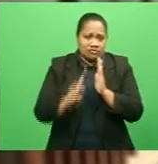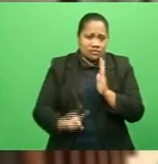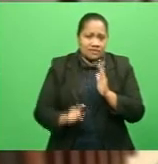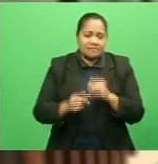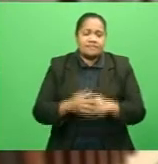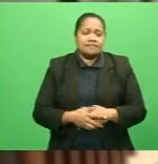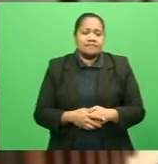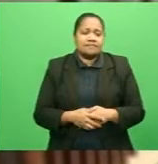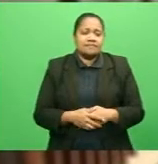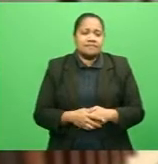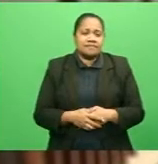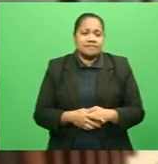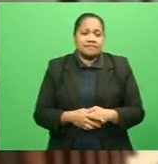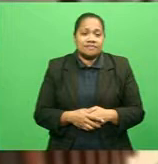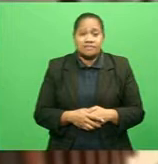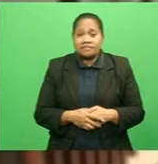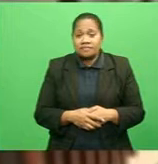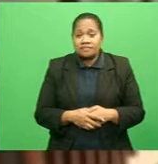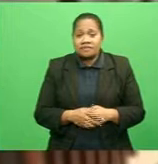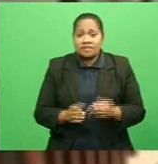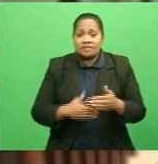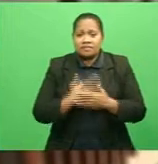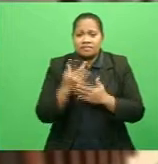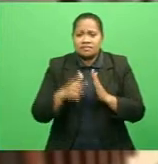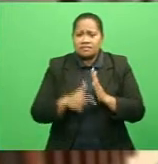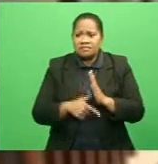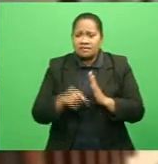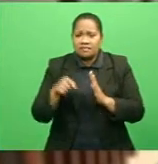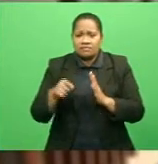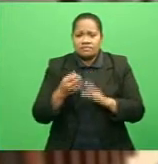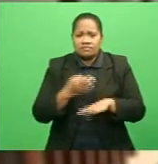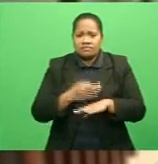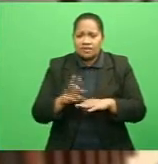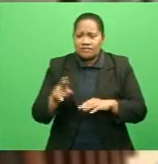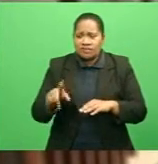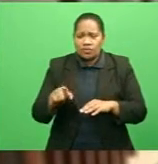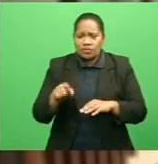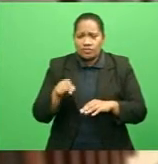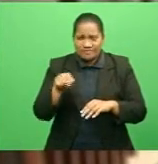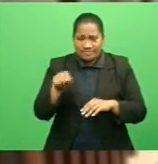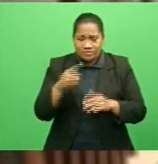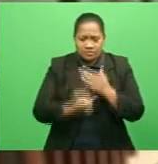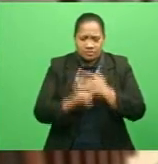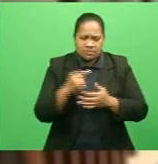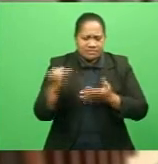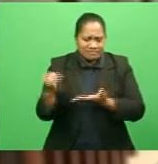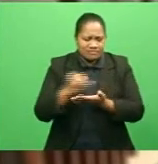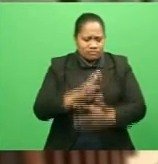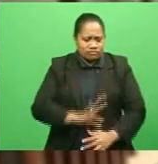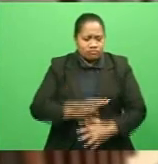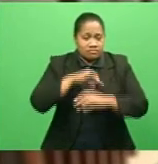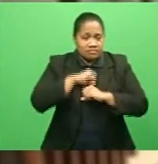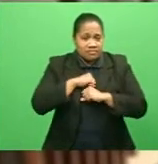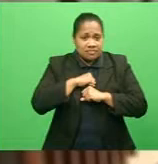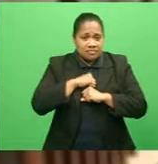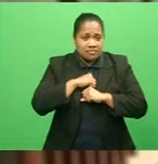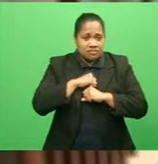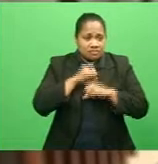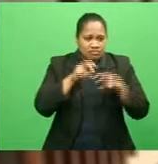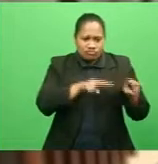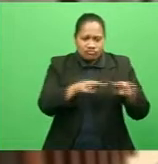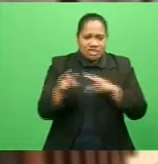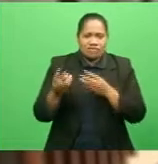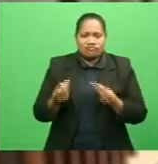improved. Robust US data and fresh hopes for US fiscal stimulus had investors confident enough to seek out riskier